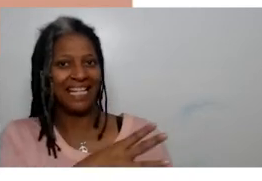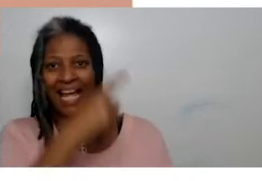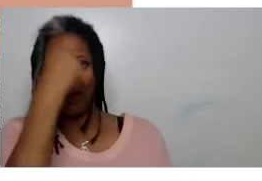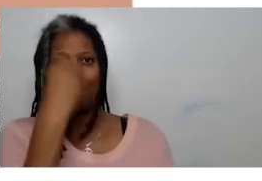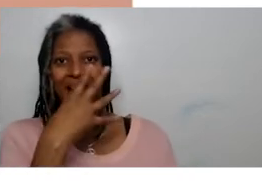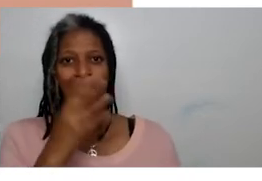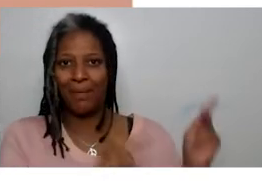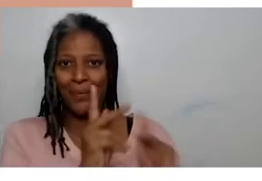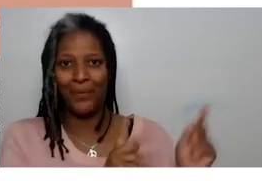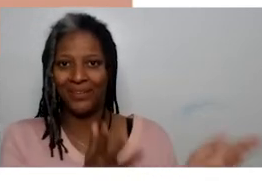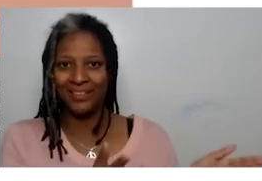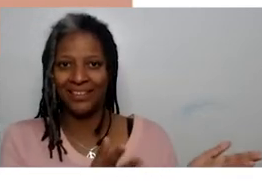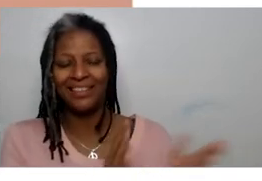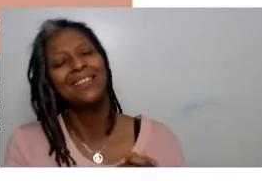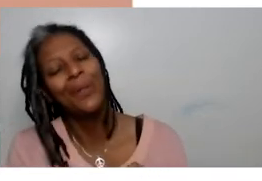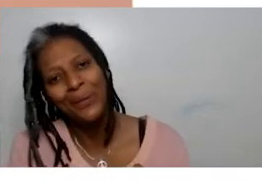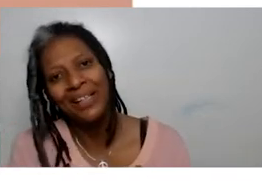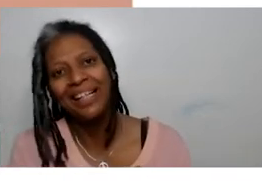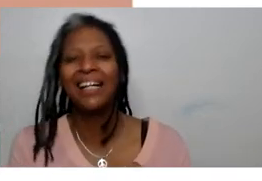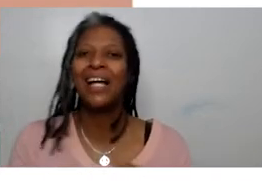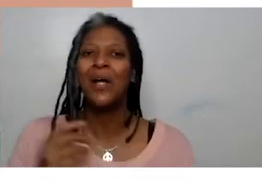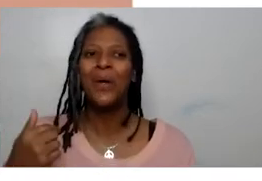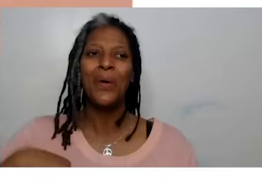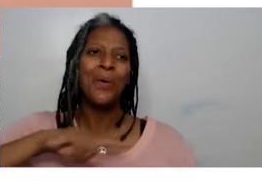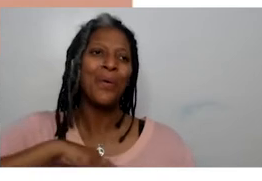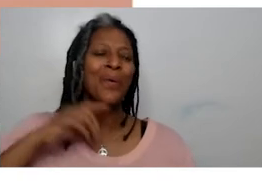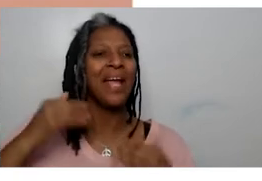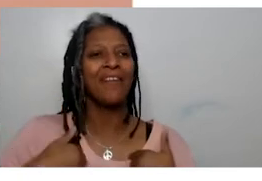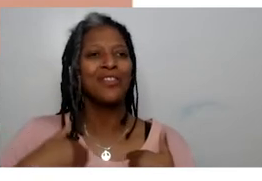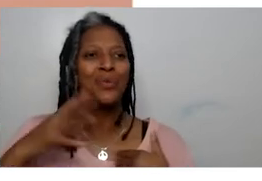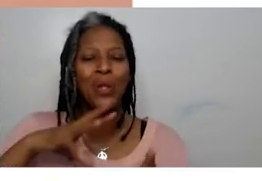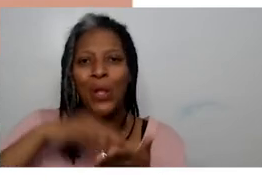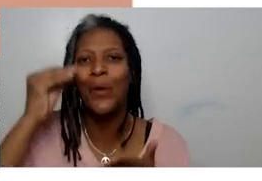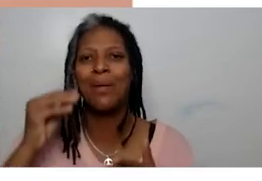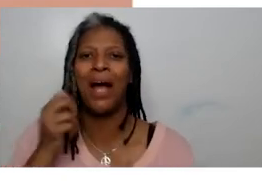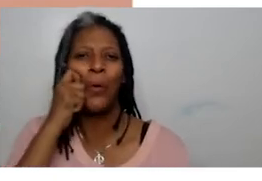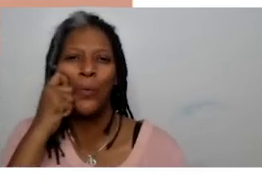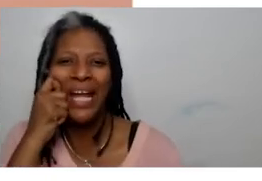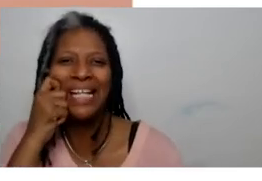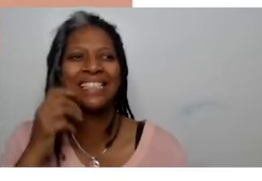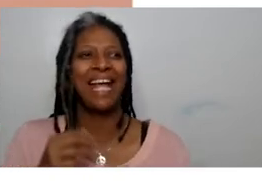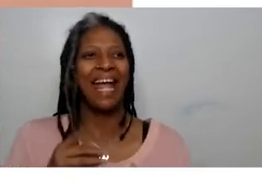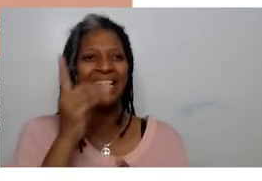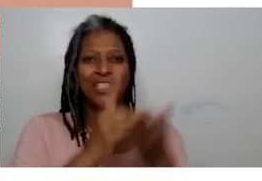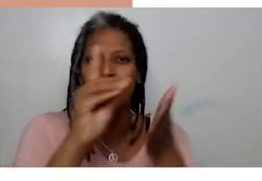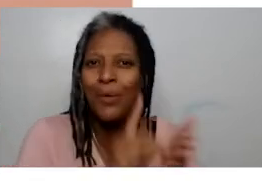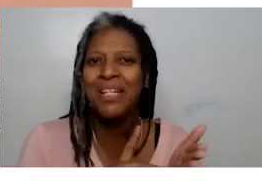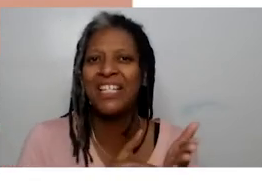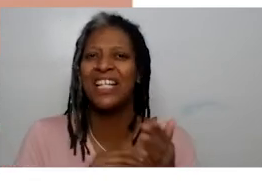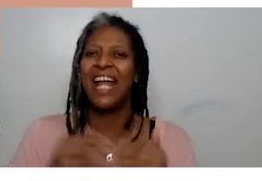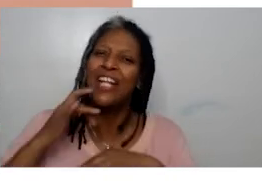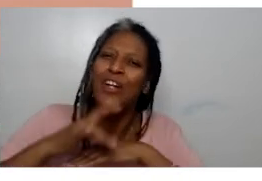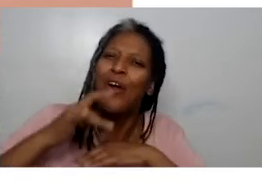to learn about race and learn about these dynamics at a very early age. At a very early age, and we have to